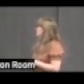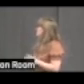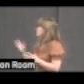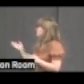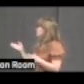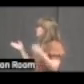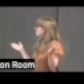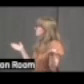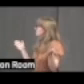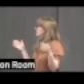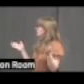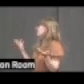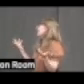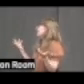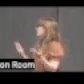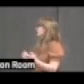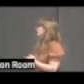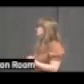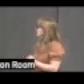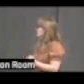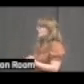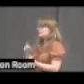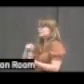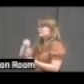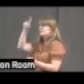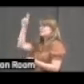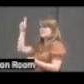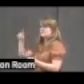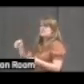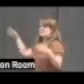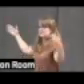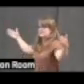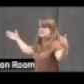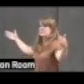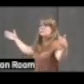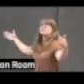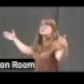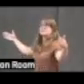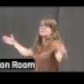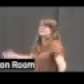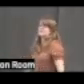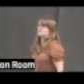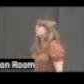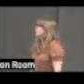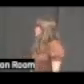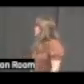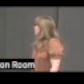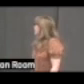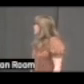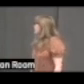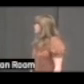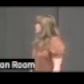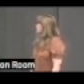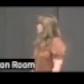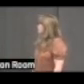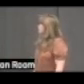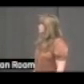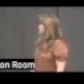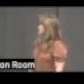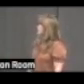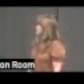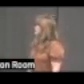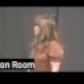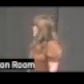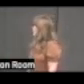with extreme temperatures on either end, to be honest, since climate change is making both ends of the spectrum extreme, both to the